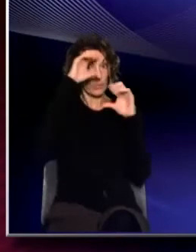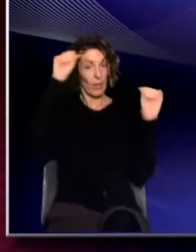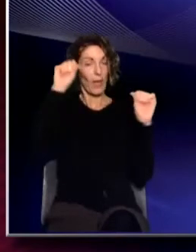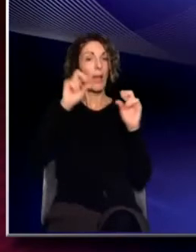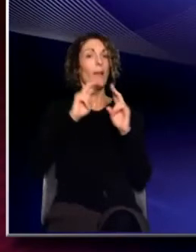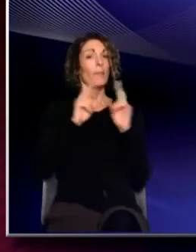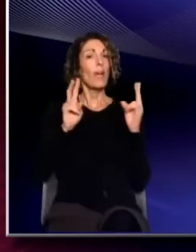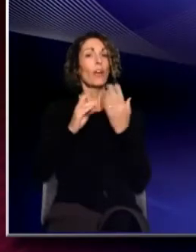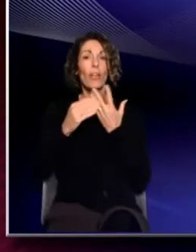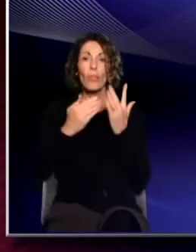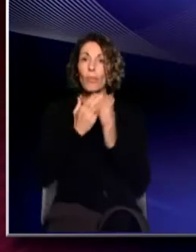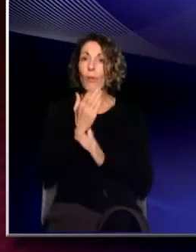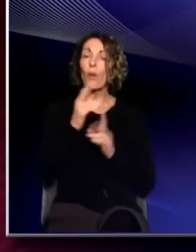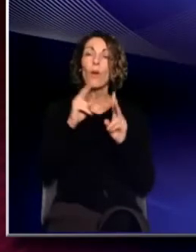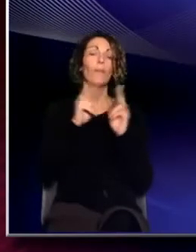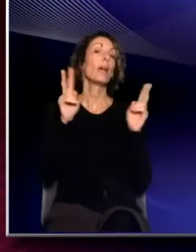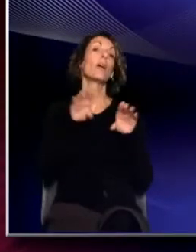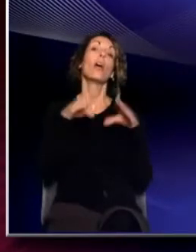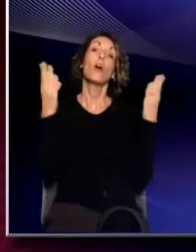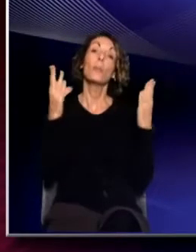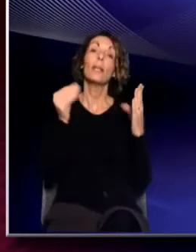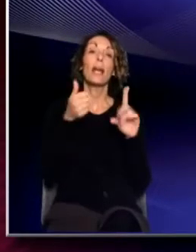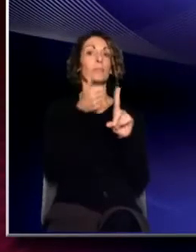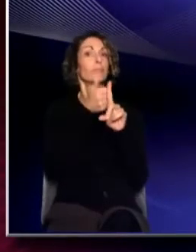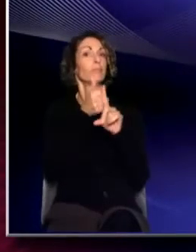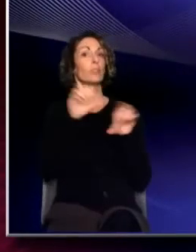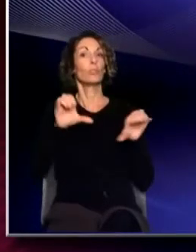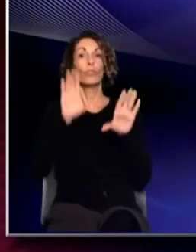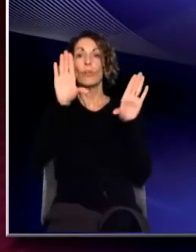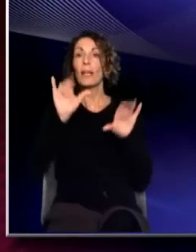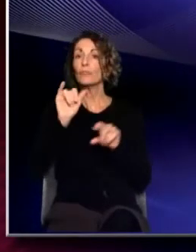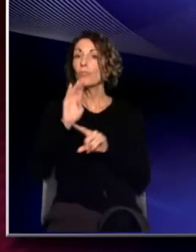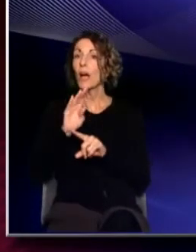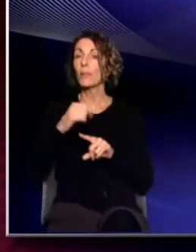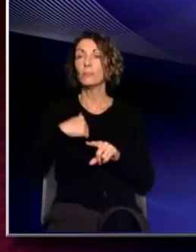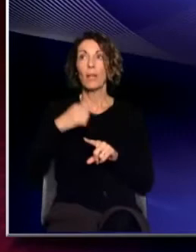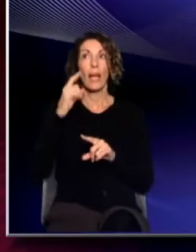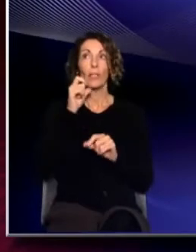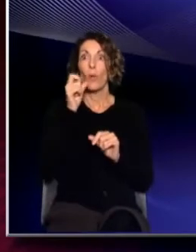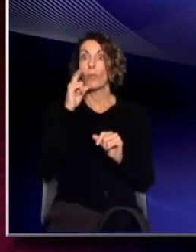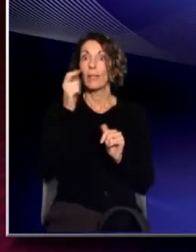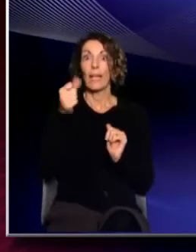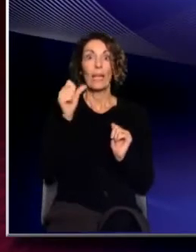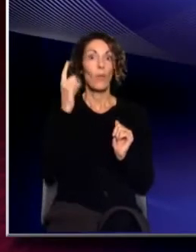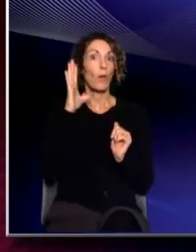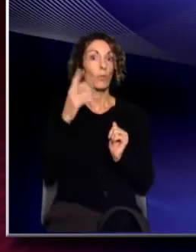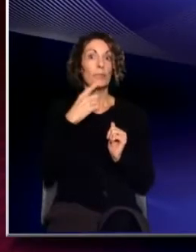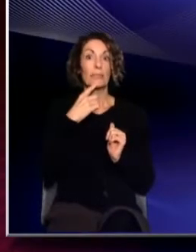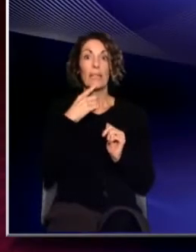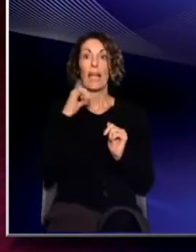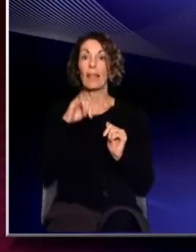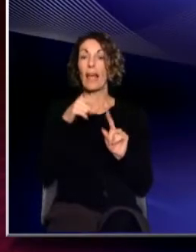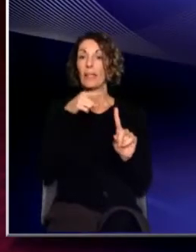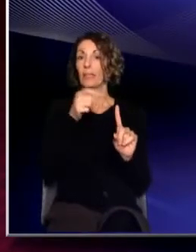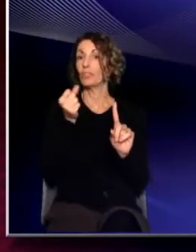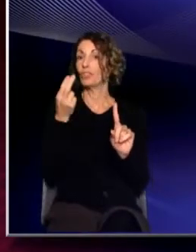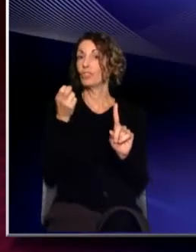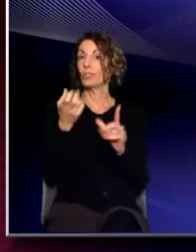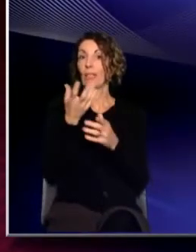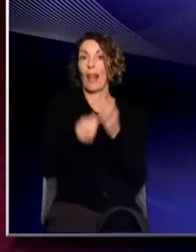open, and she's doing a great job. I don't think anybody would argue that she lacks